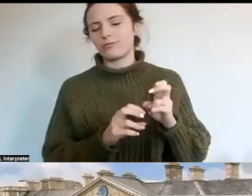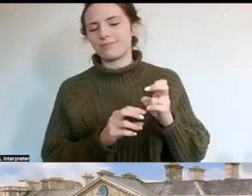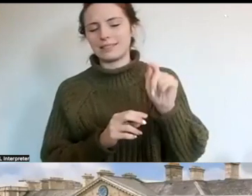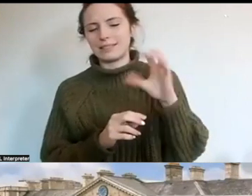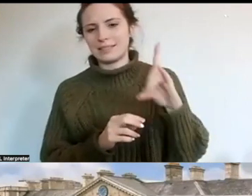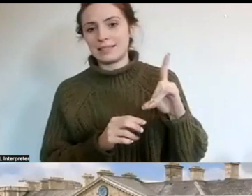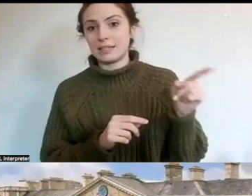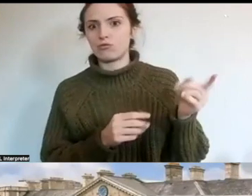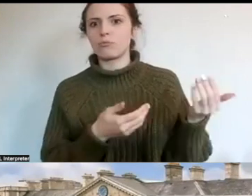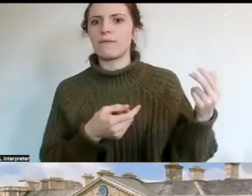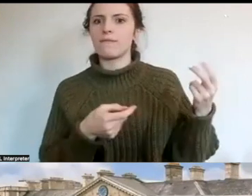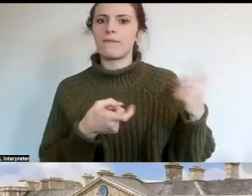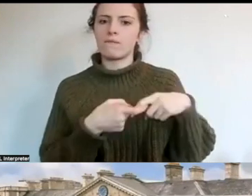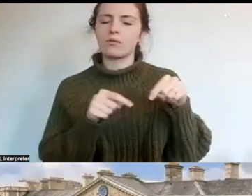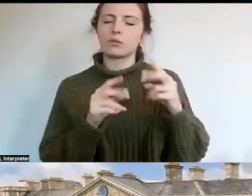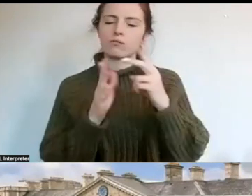the work of this report.